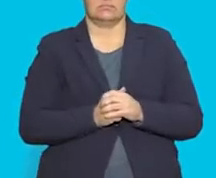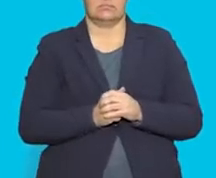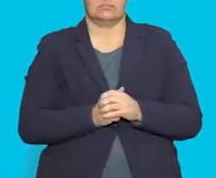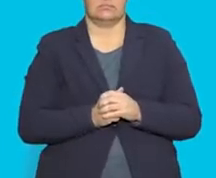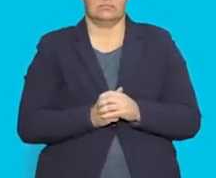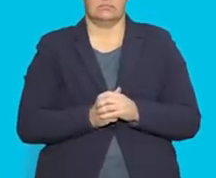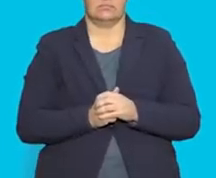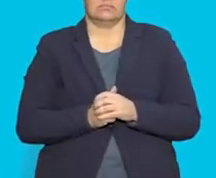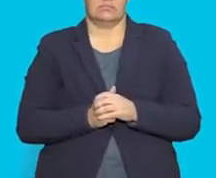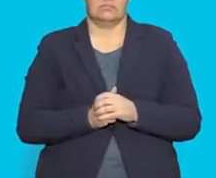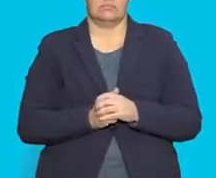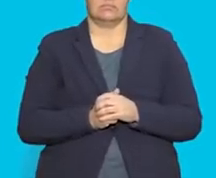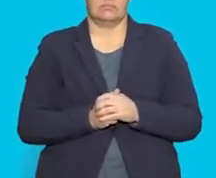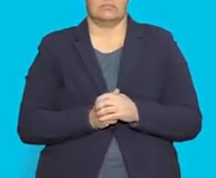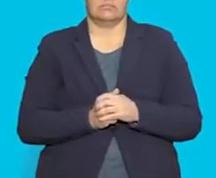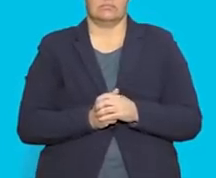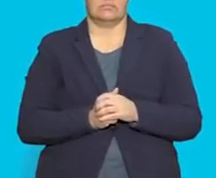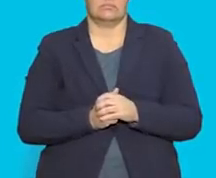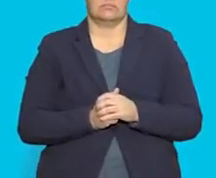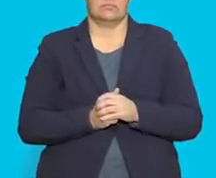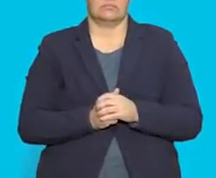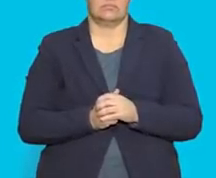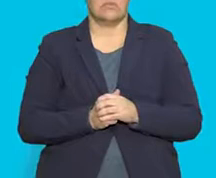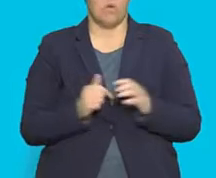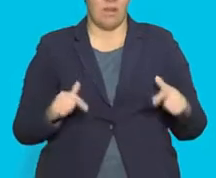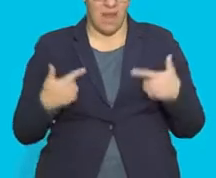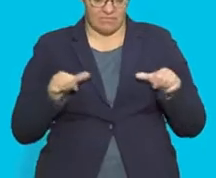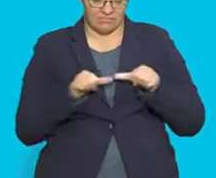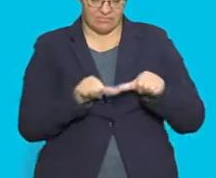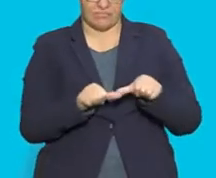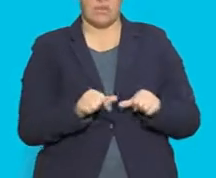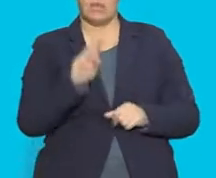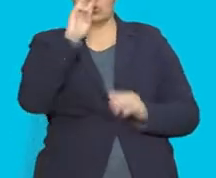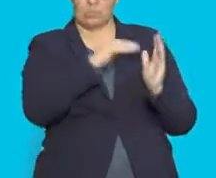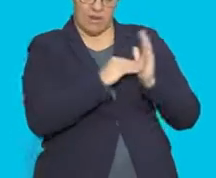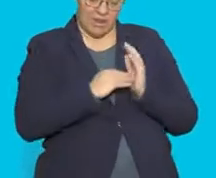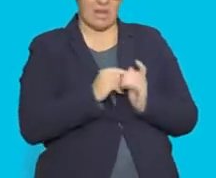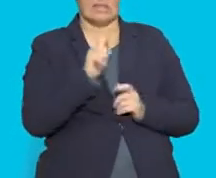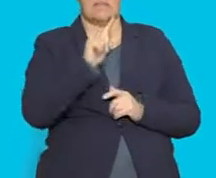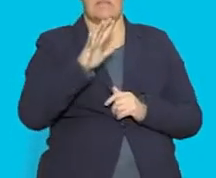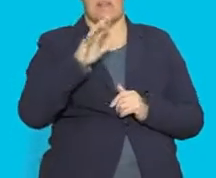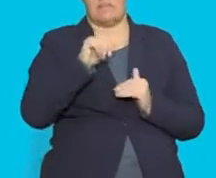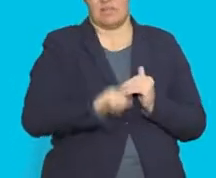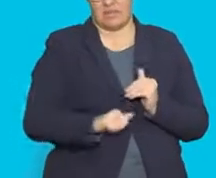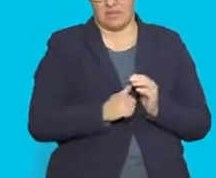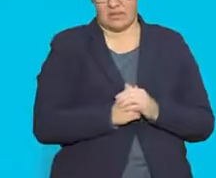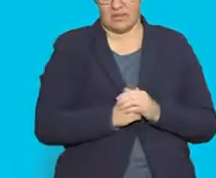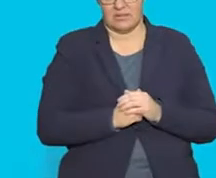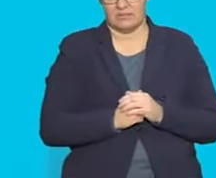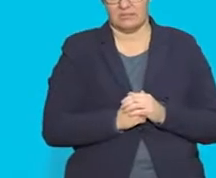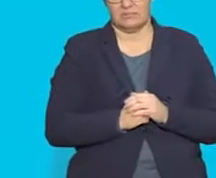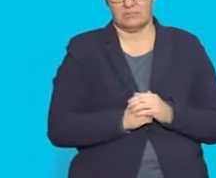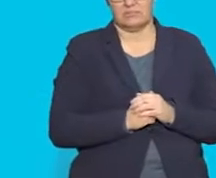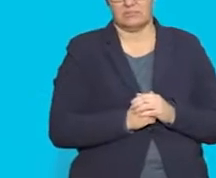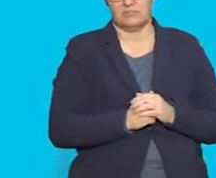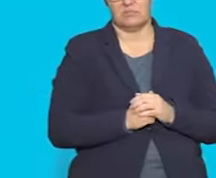75 months that this person is going to live off this thing. So if you're looking at 75 months, you know